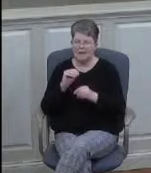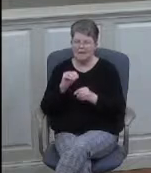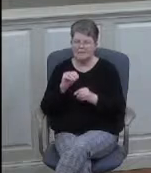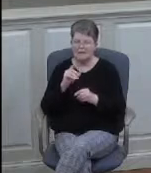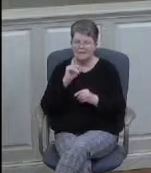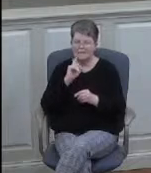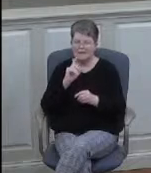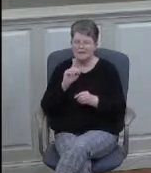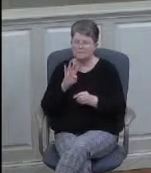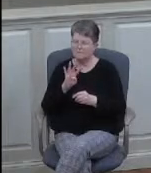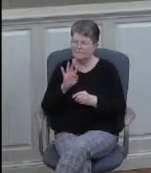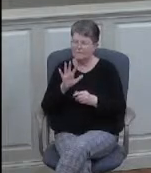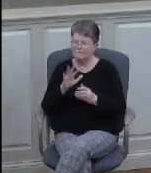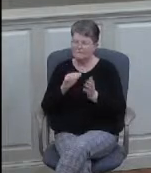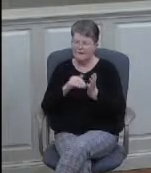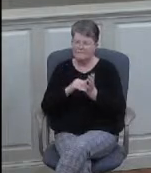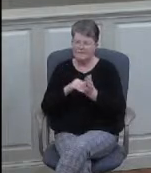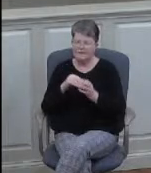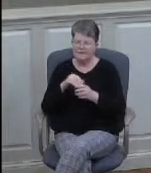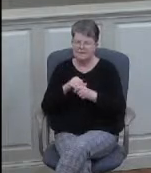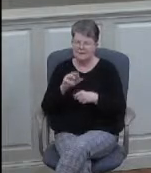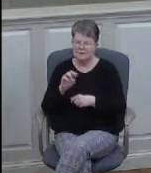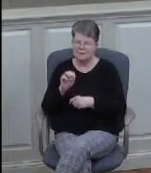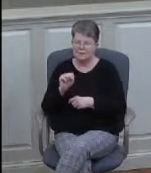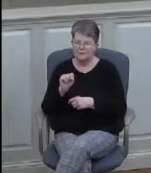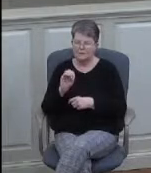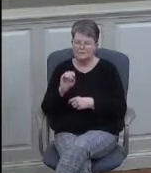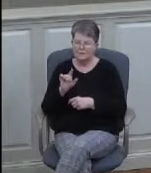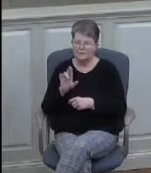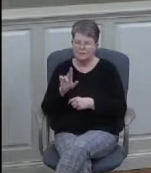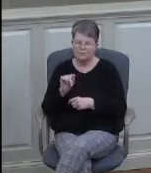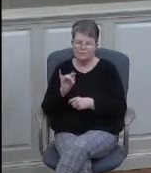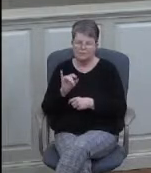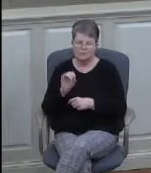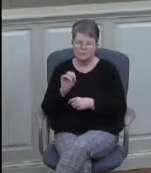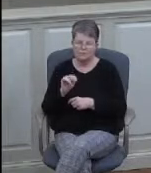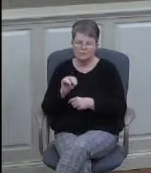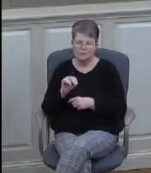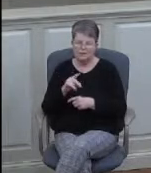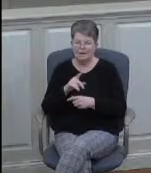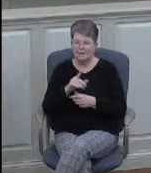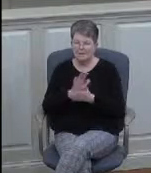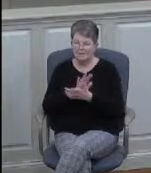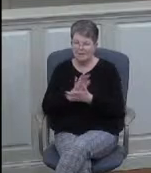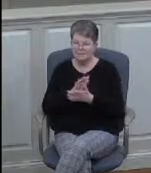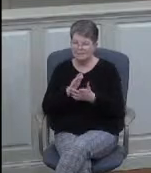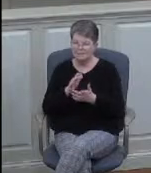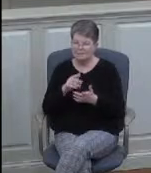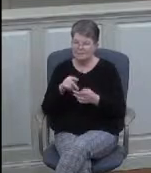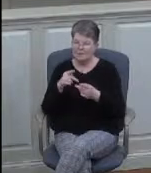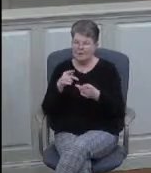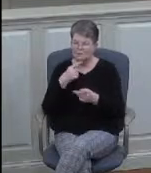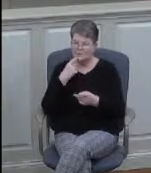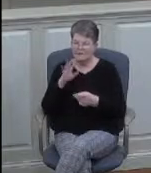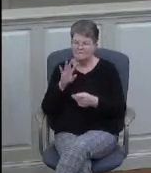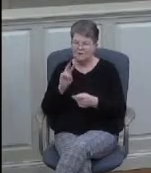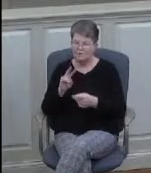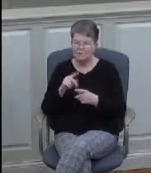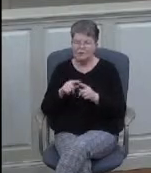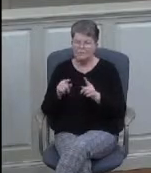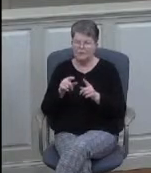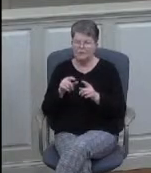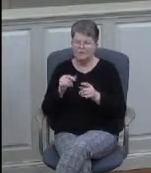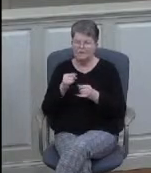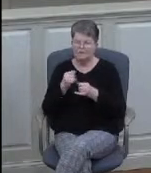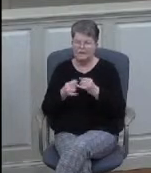as $45,000 in the resolution. In their proposal, they call for $42,000. But at the end of the day,